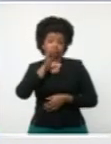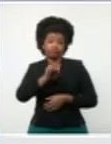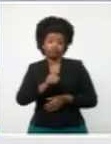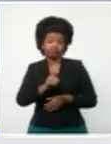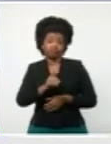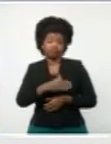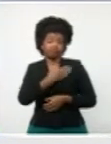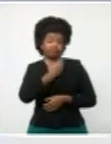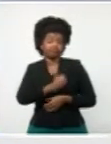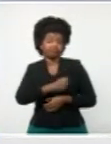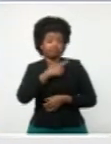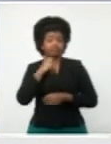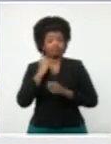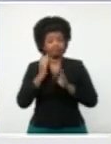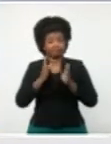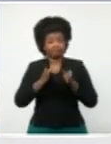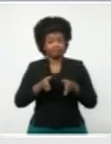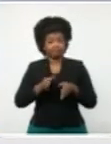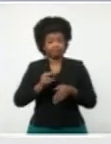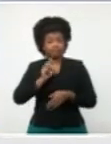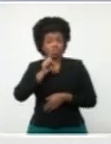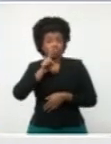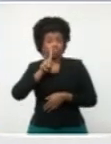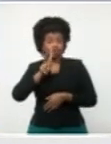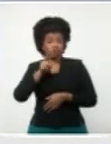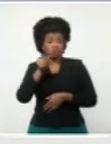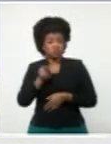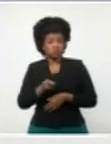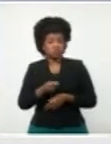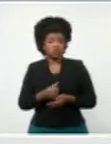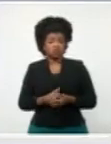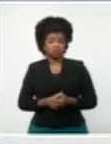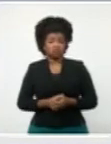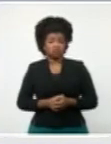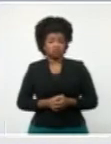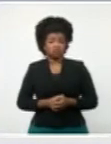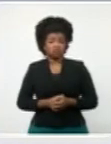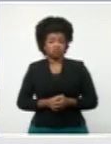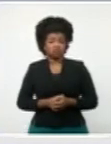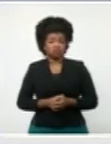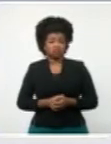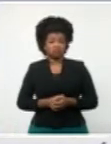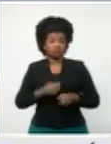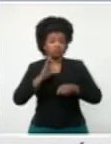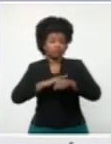which currently has a 5.46 lethality.